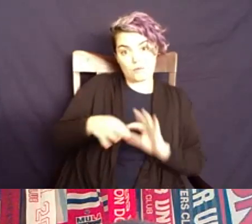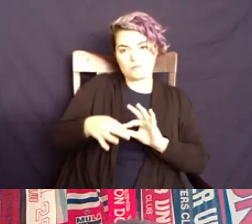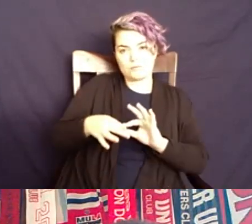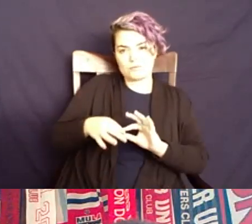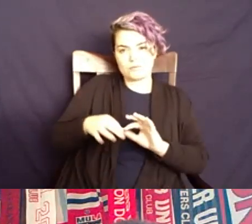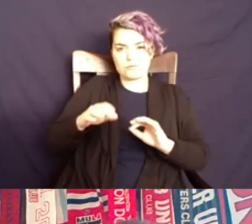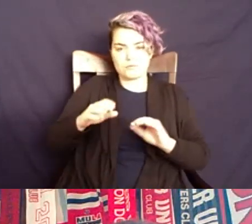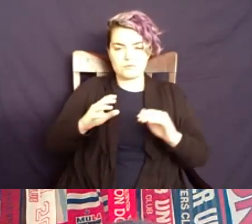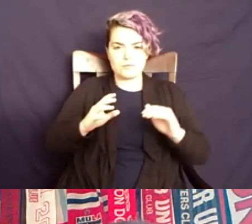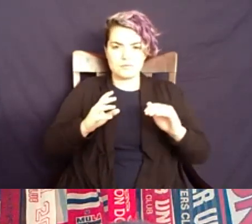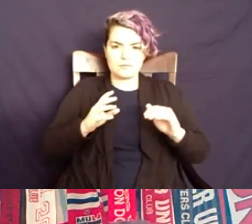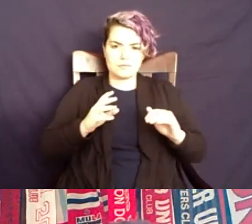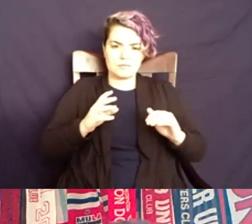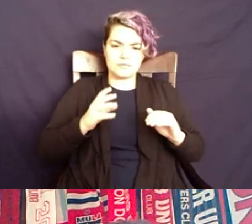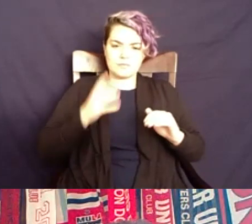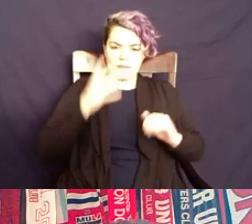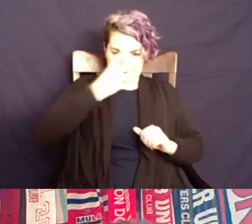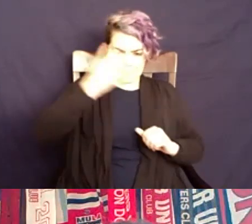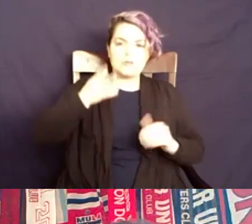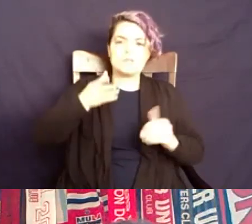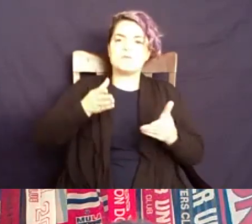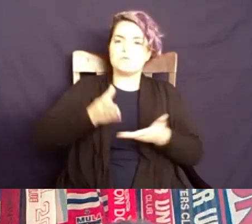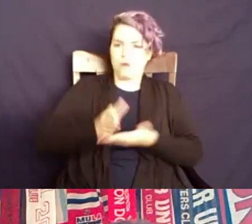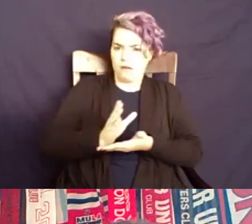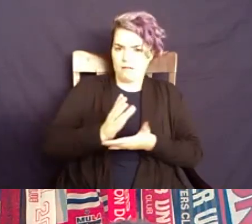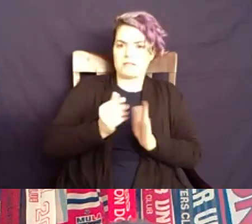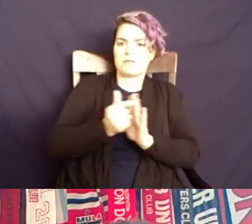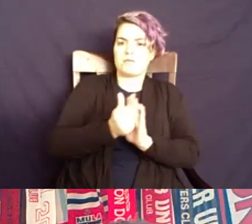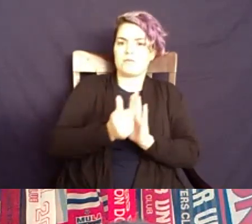think, who have brought a case against ICE.